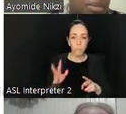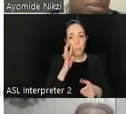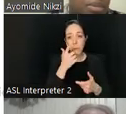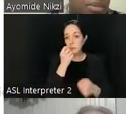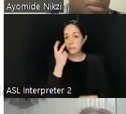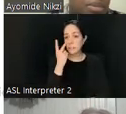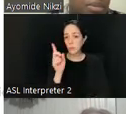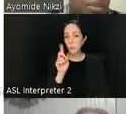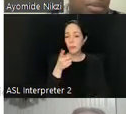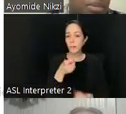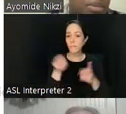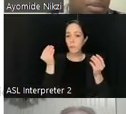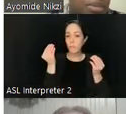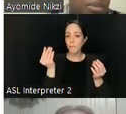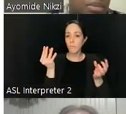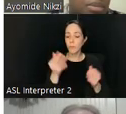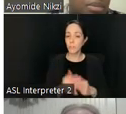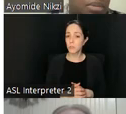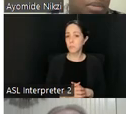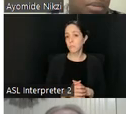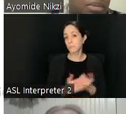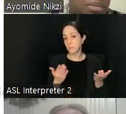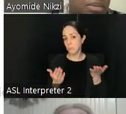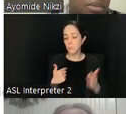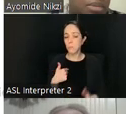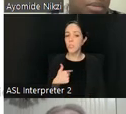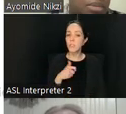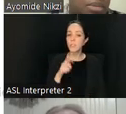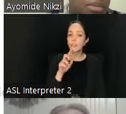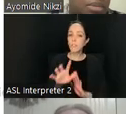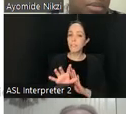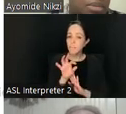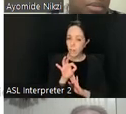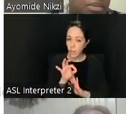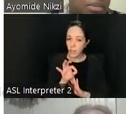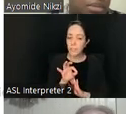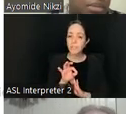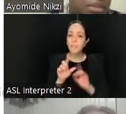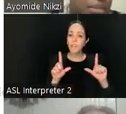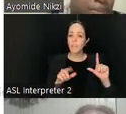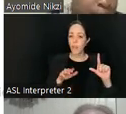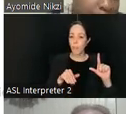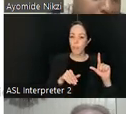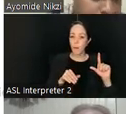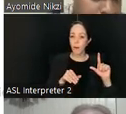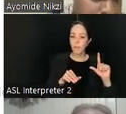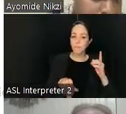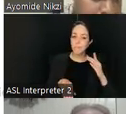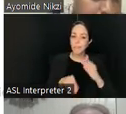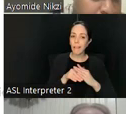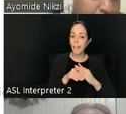the source is, you know. Maybe we should find that and put the footnote in of where it came